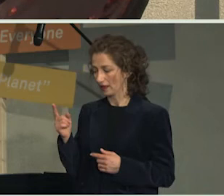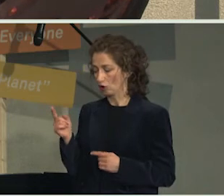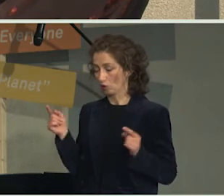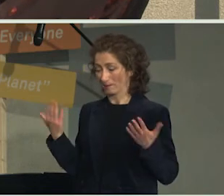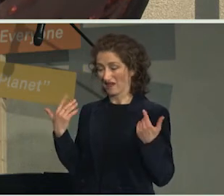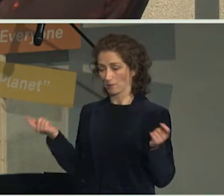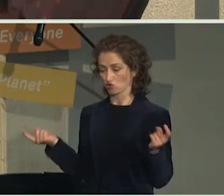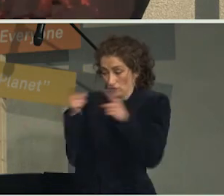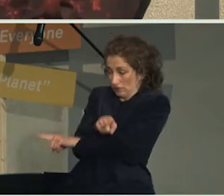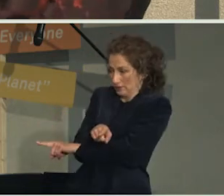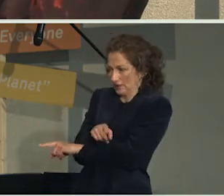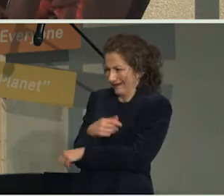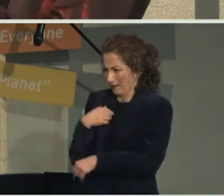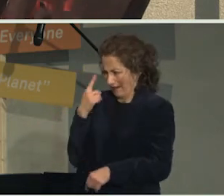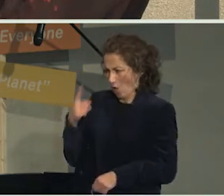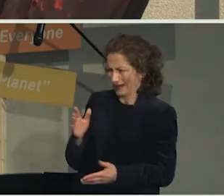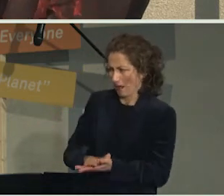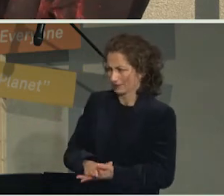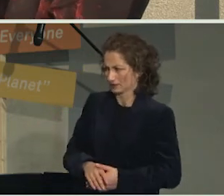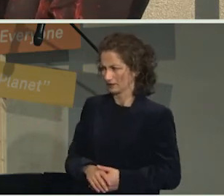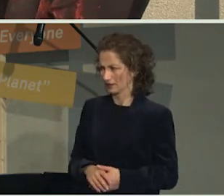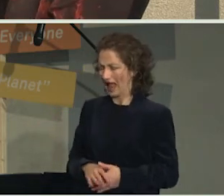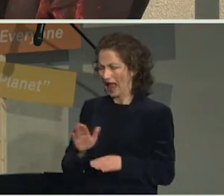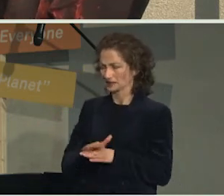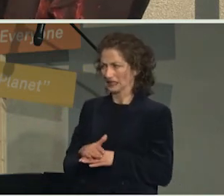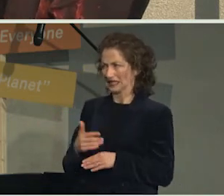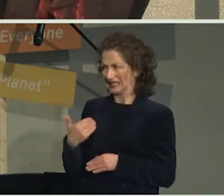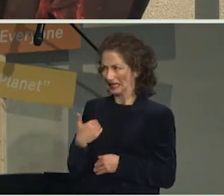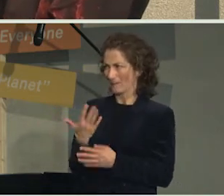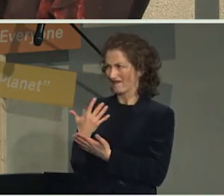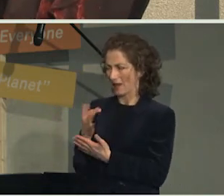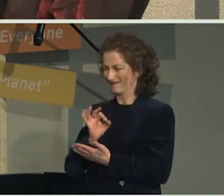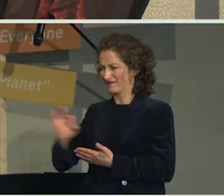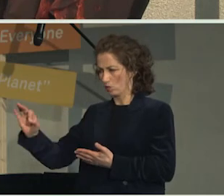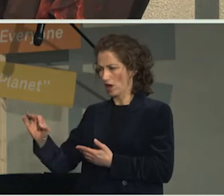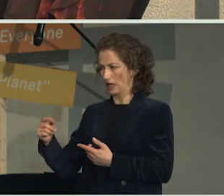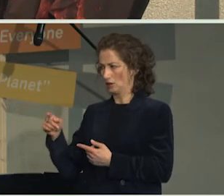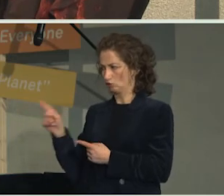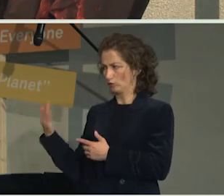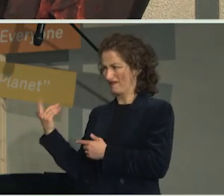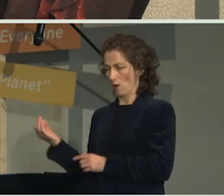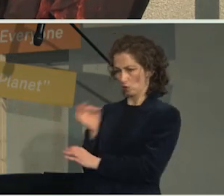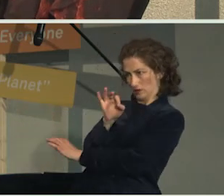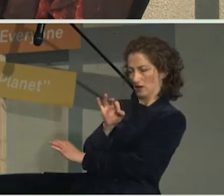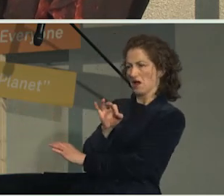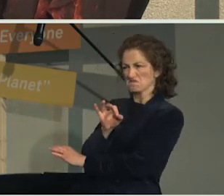mean, really, if we both just would apply for each other, I think we would have money in the end of this